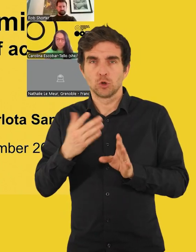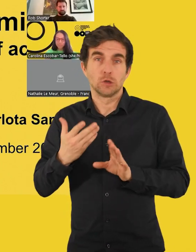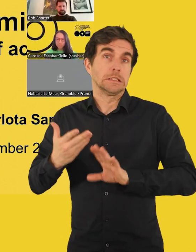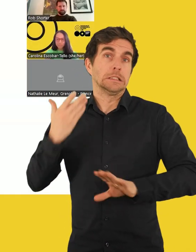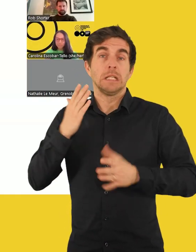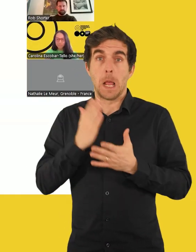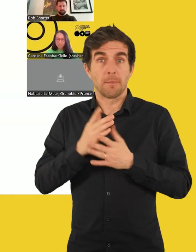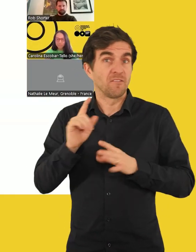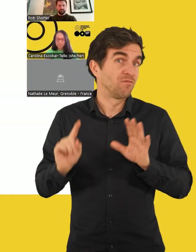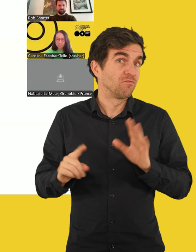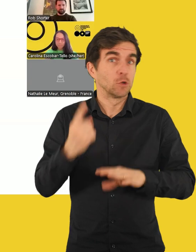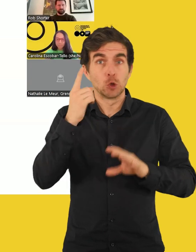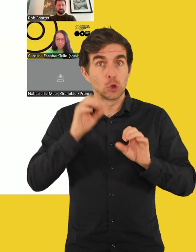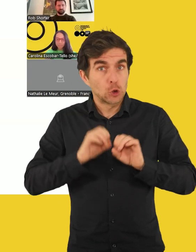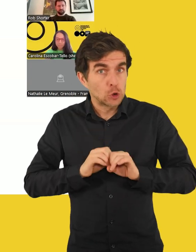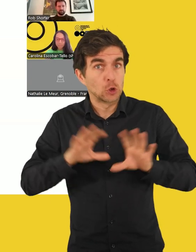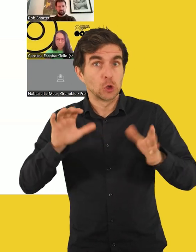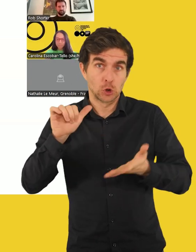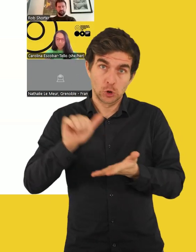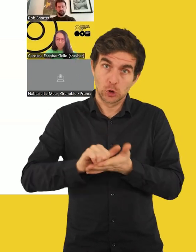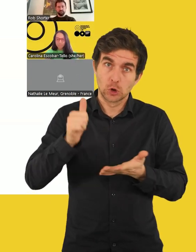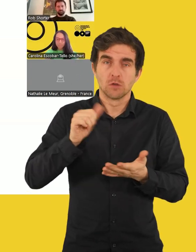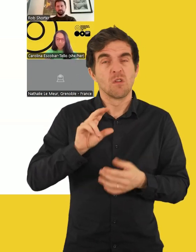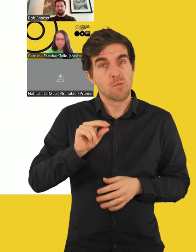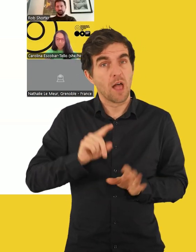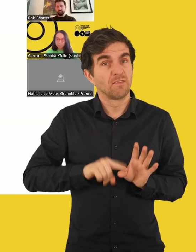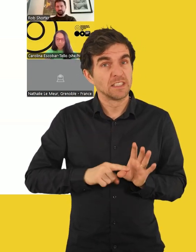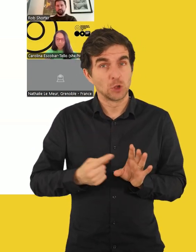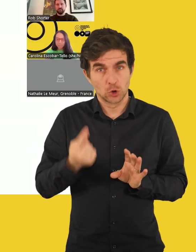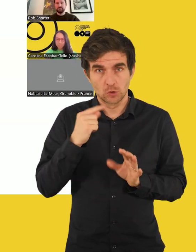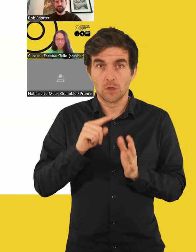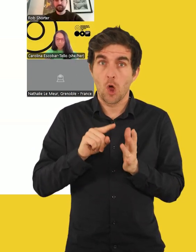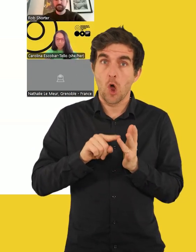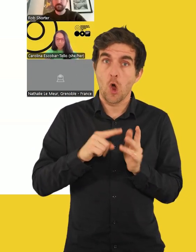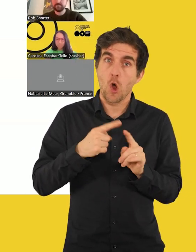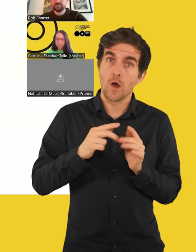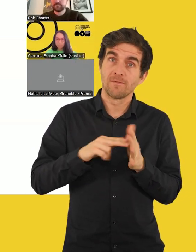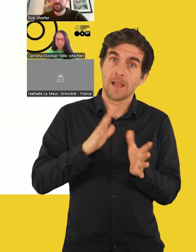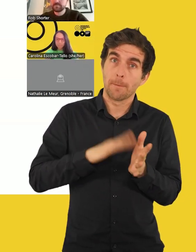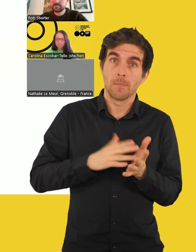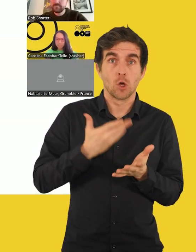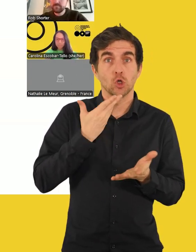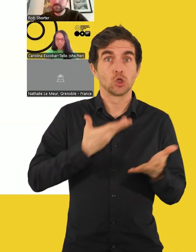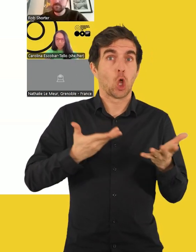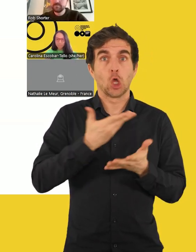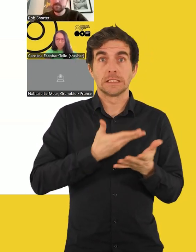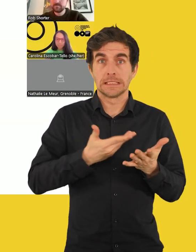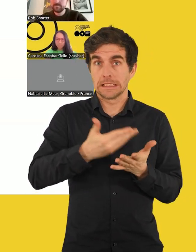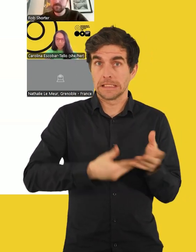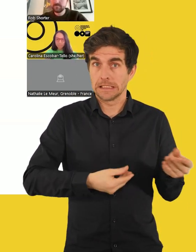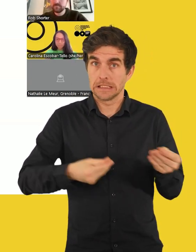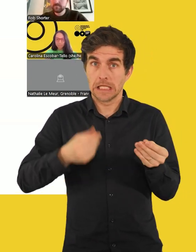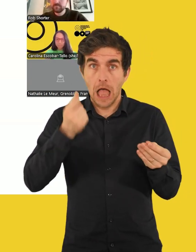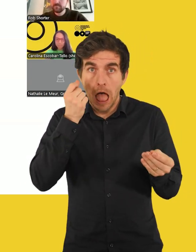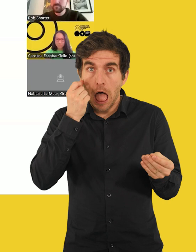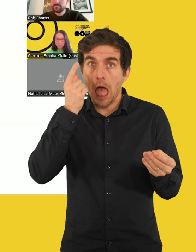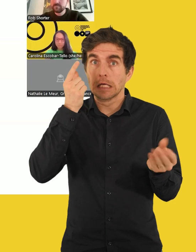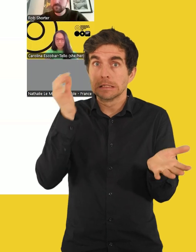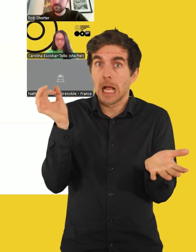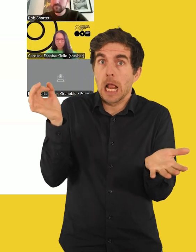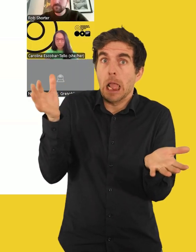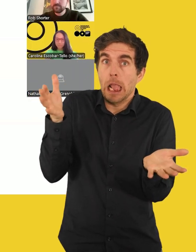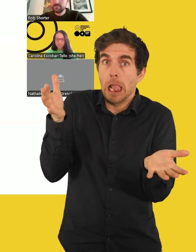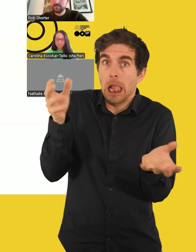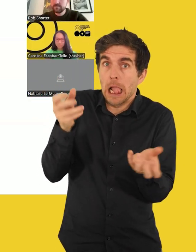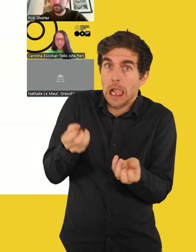5 years, right? Because the Doughnut was first published 12 years ago in a little Oxfam discussion paper, just a little idea, just